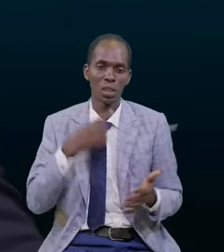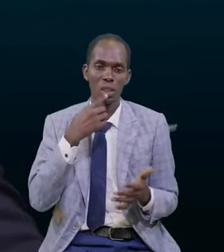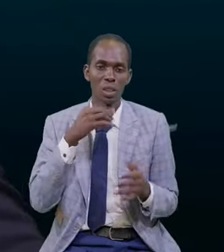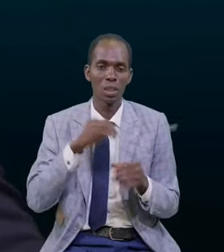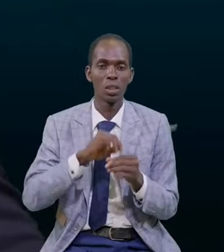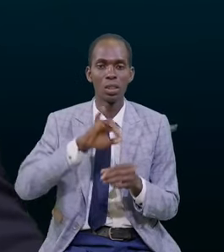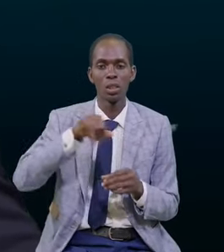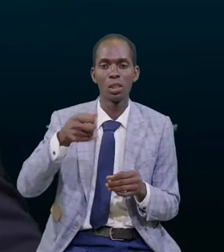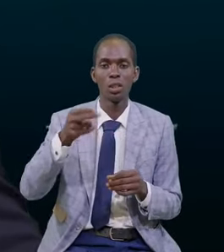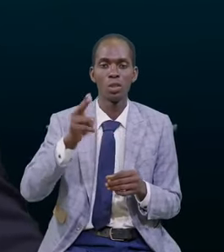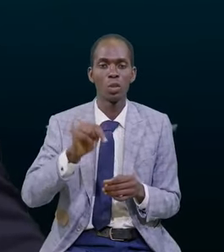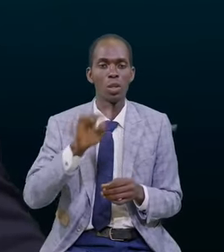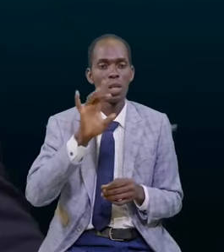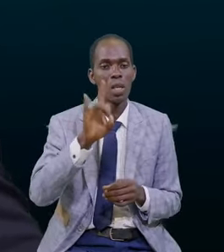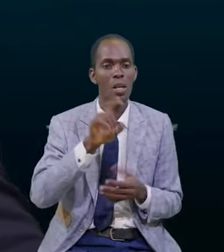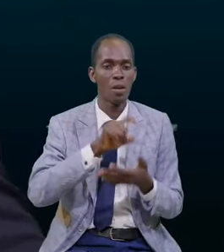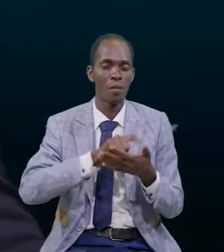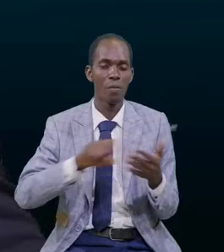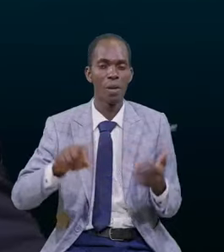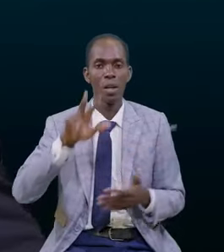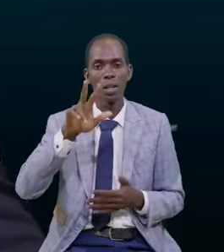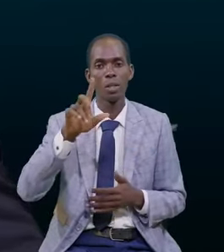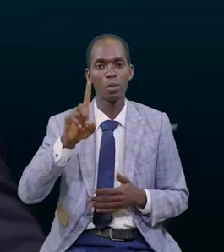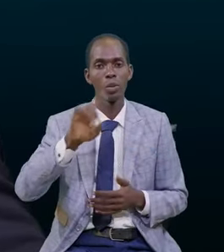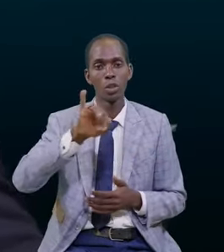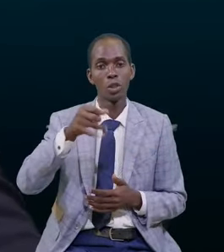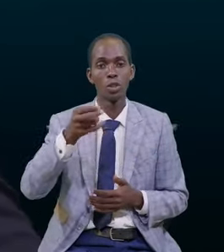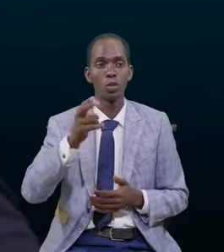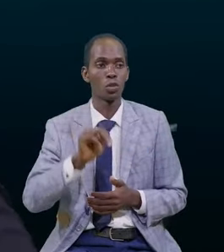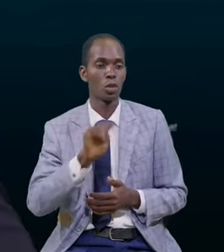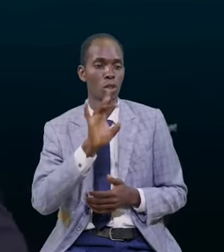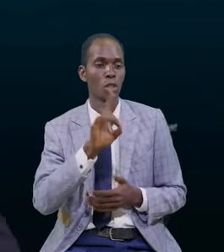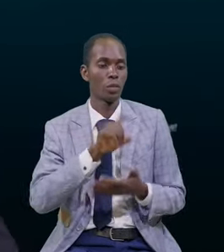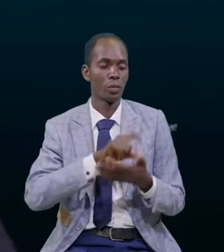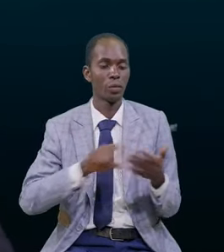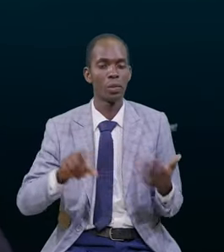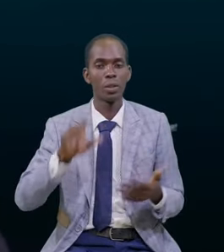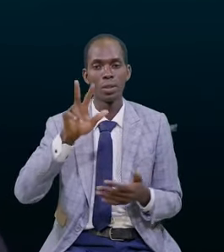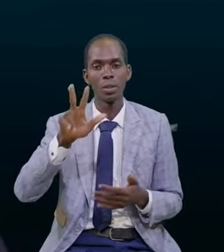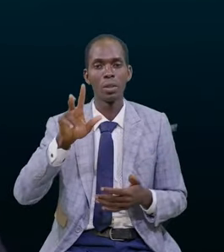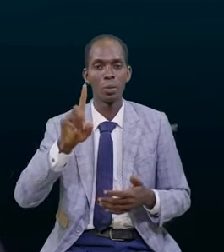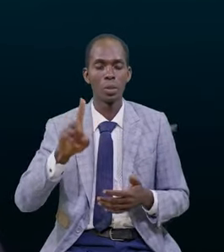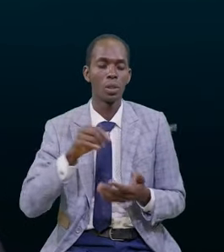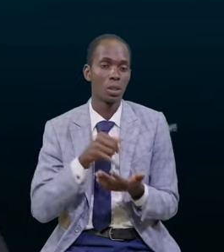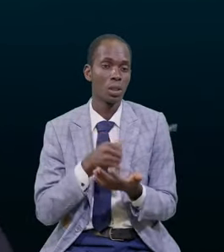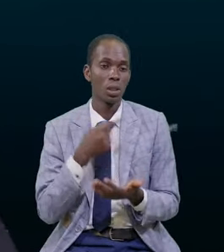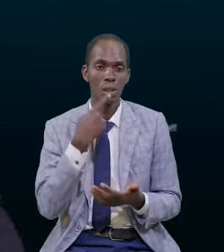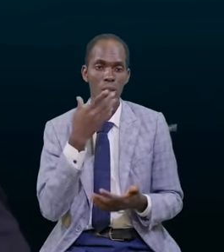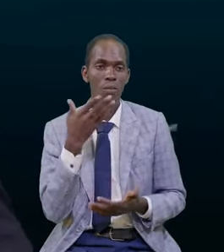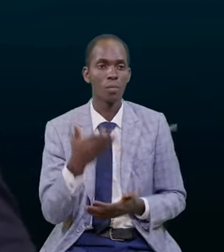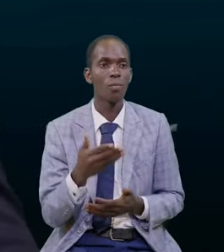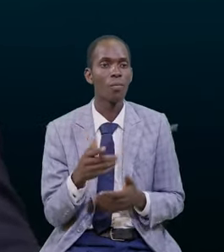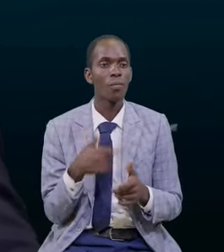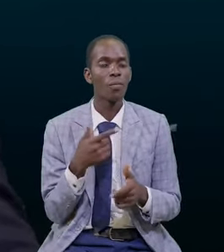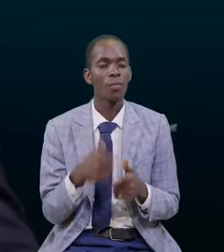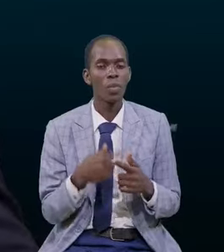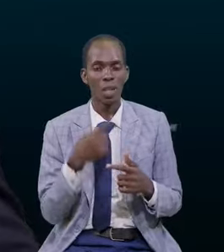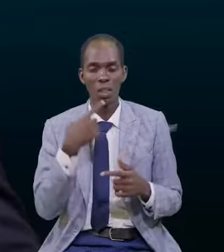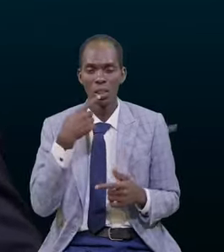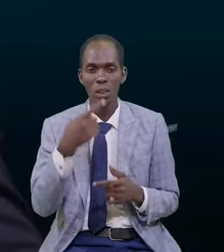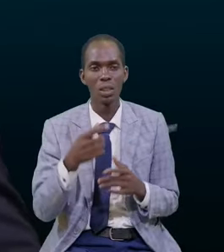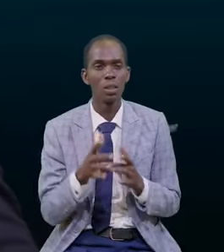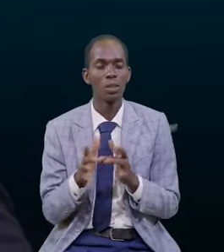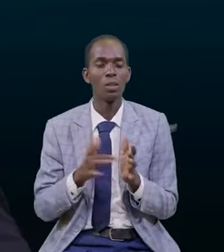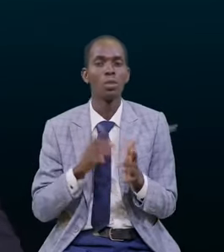31 John chter 8 and in verse 31 it says there then said Jesus to those Jews